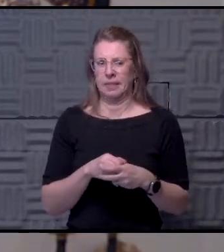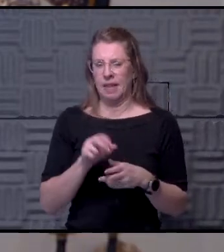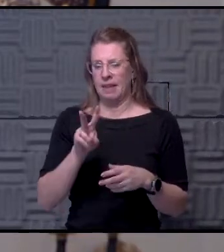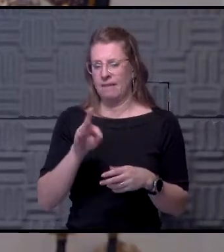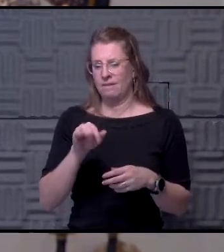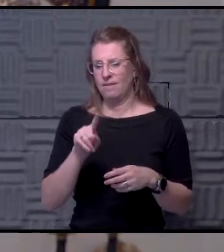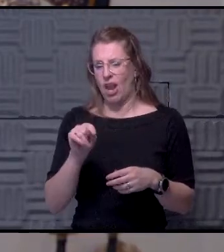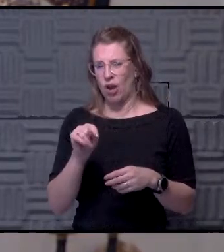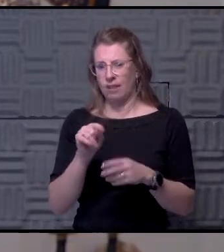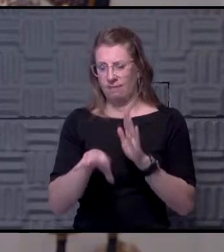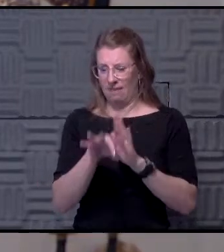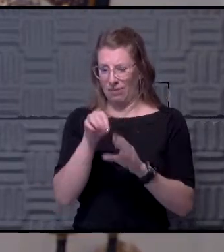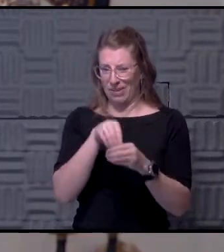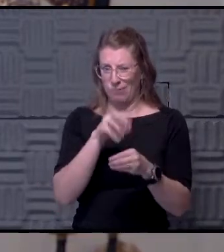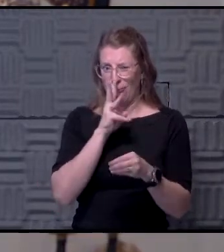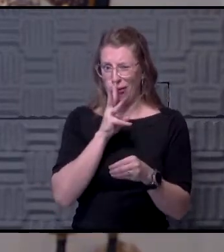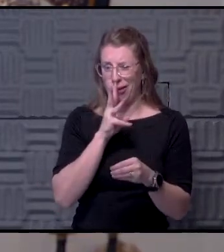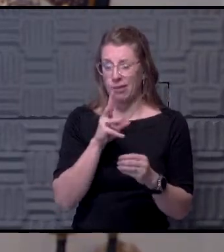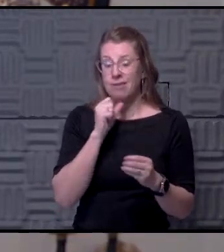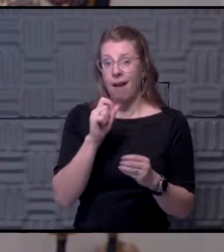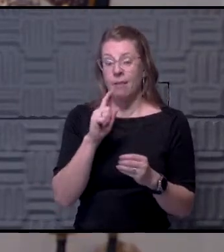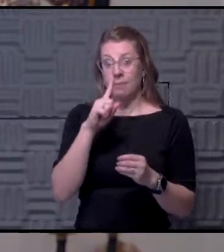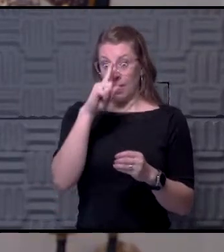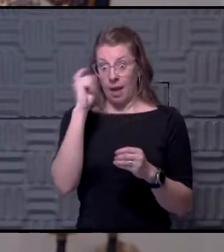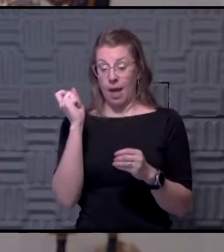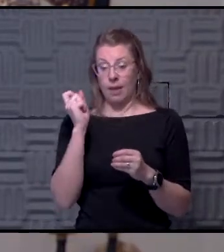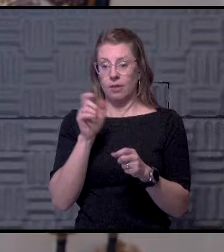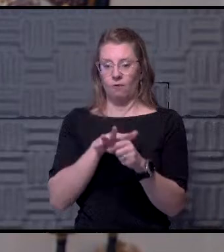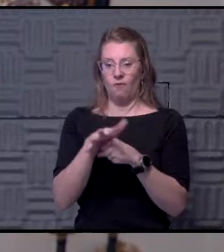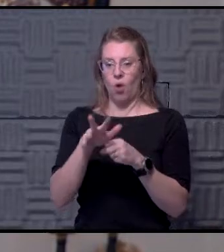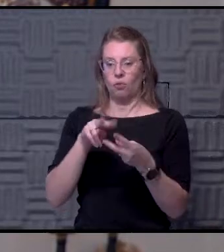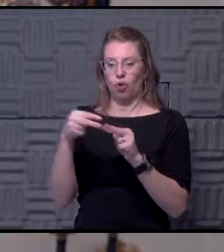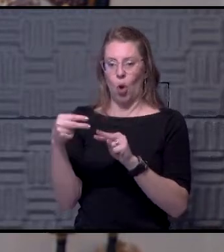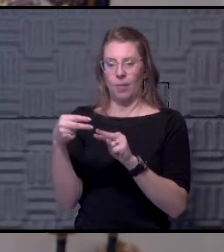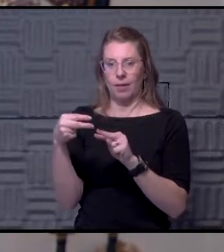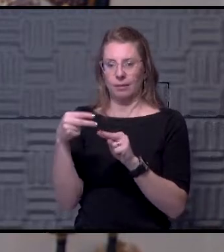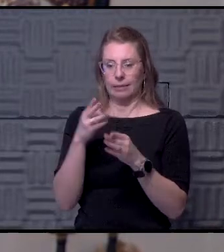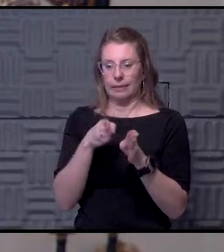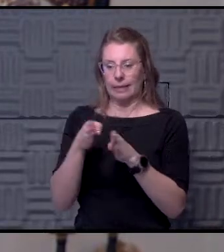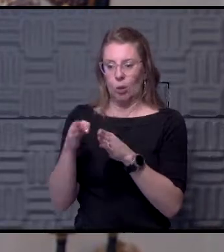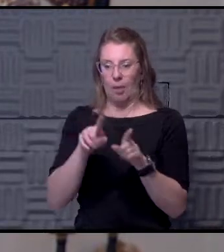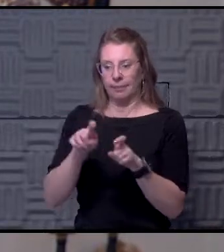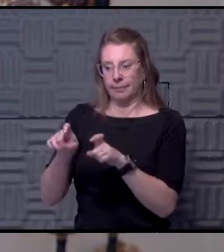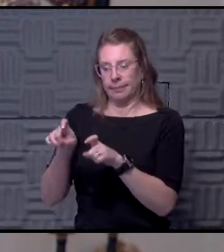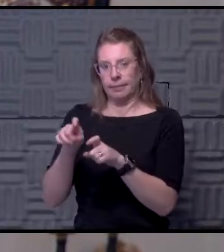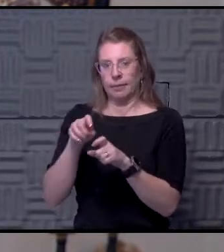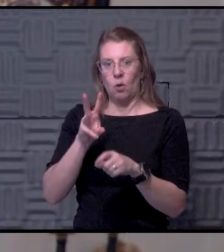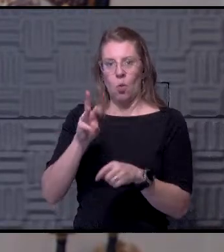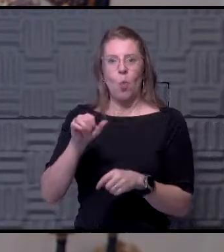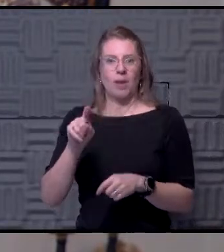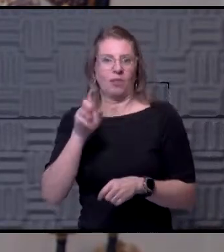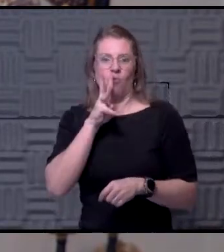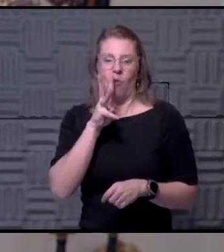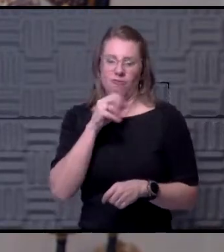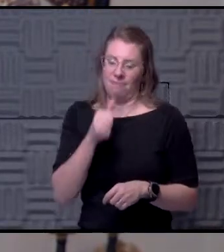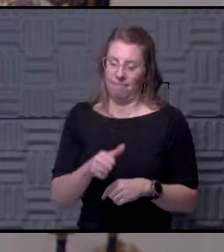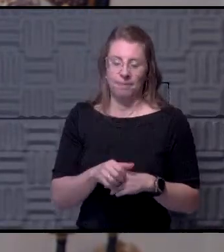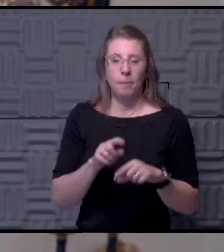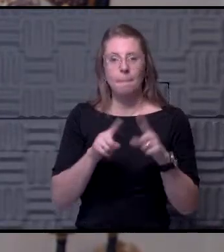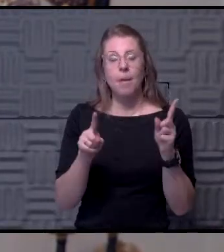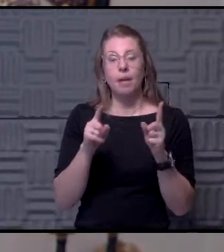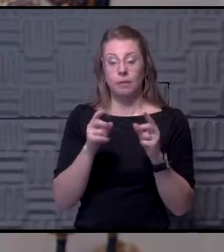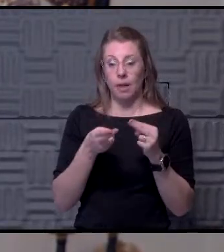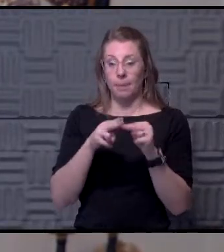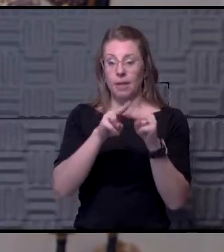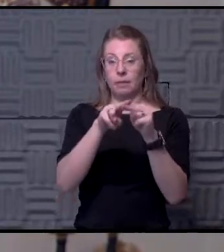variants are located in the water or not, because we don't do whole genomic sequencing of wastewater. But we can certainly tell you if there's an uptick, it's